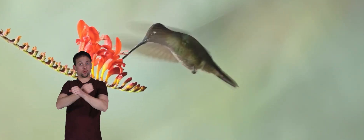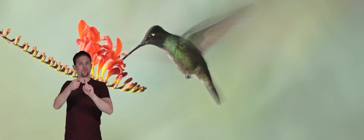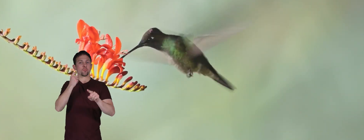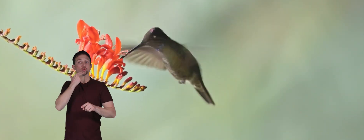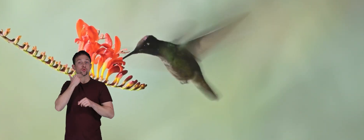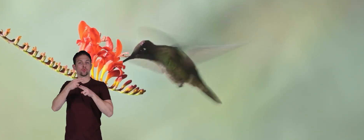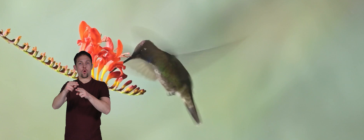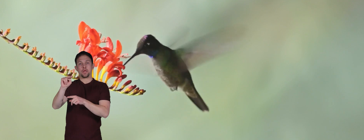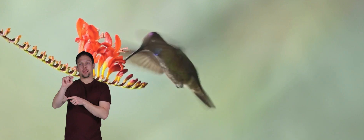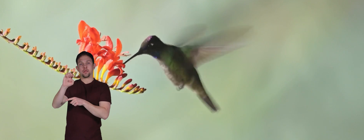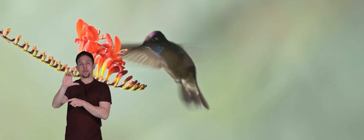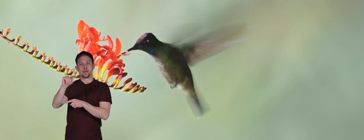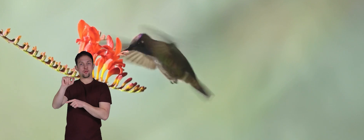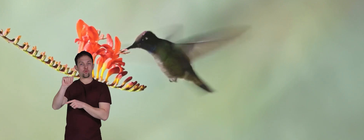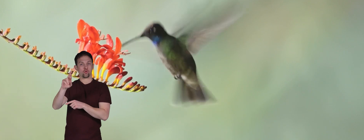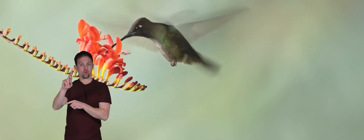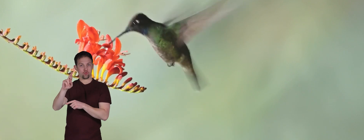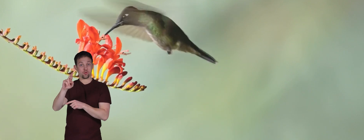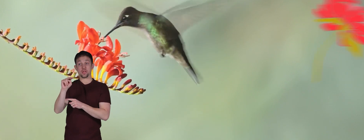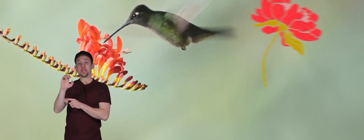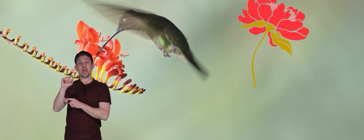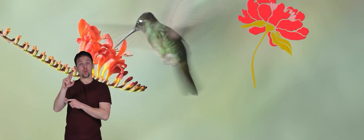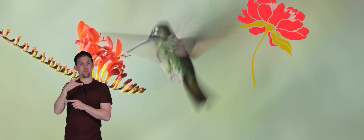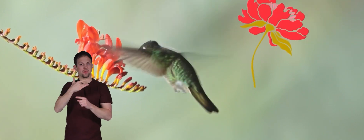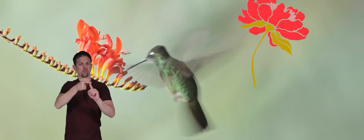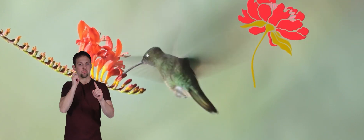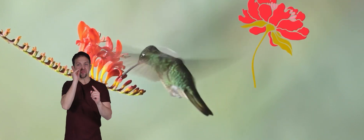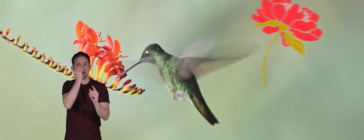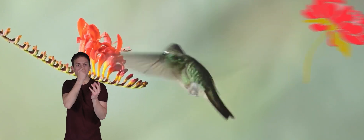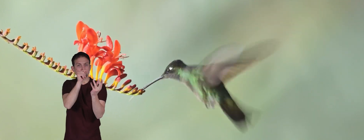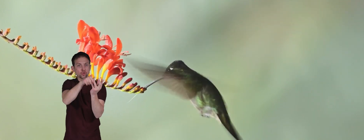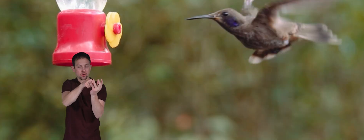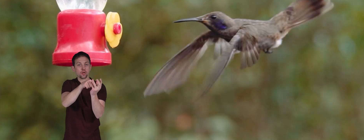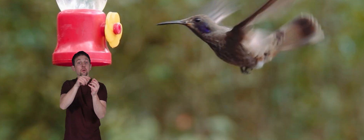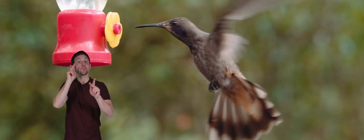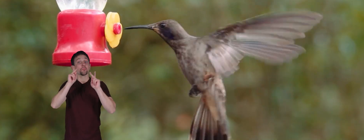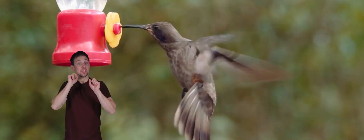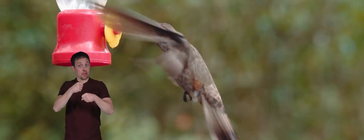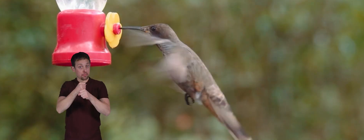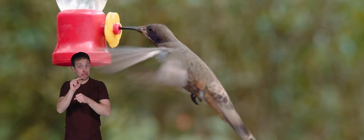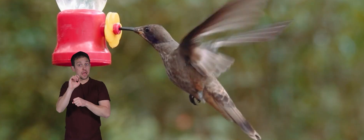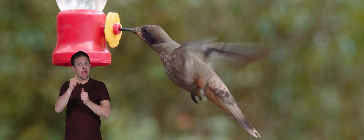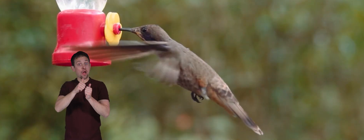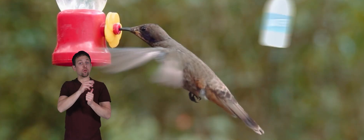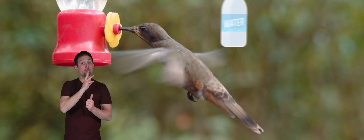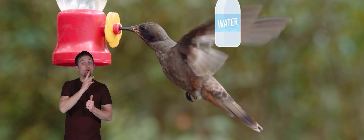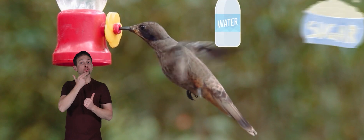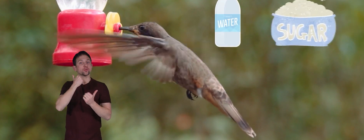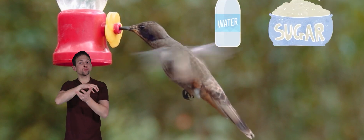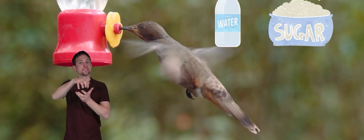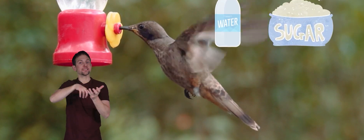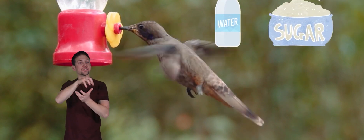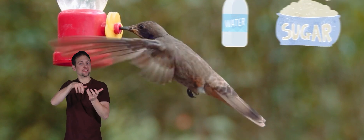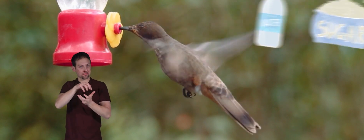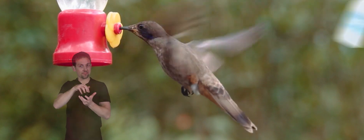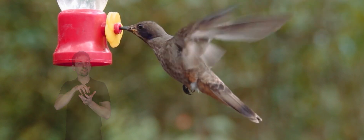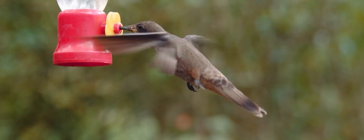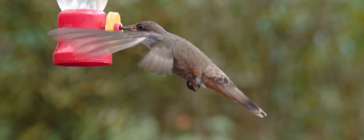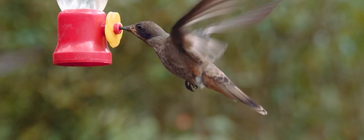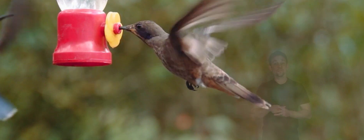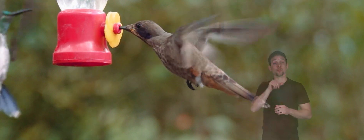from a sugar called nectar. Most nectar comes from flowers, but people can also make nectar by mixing water and sugar.